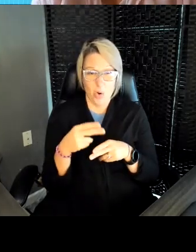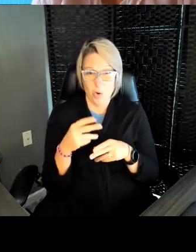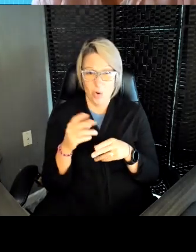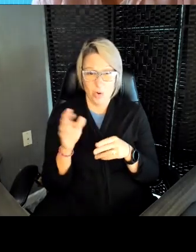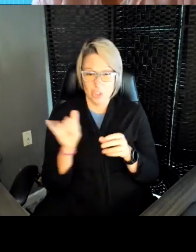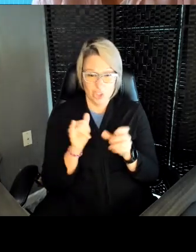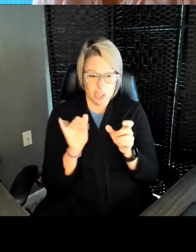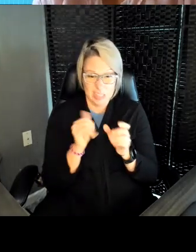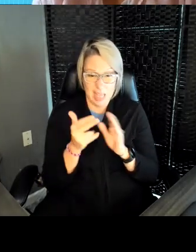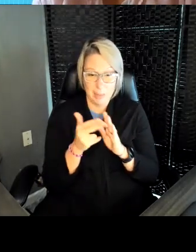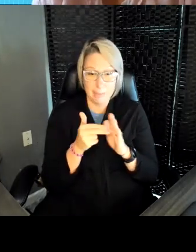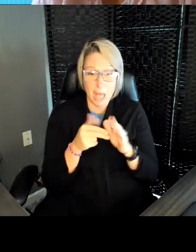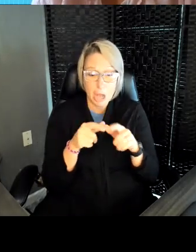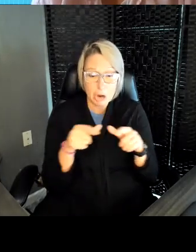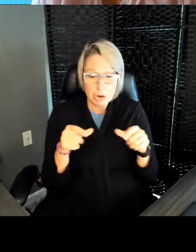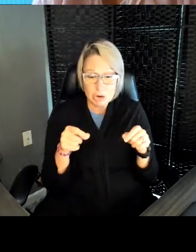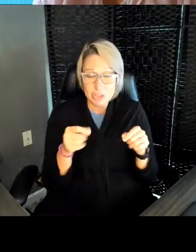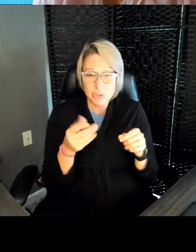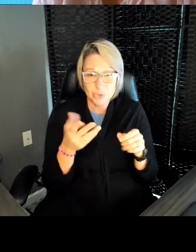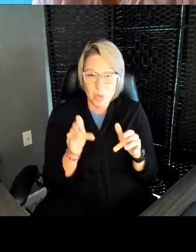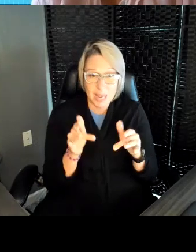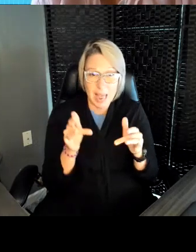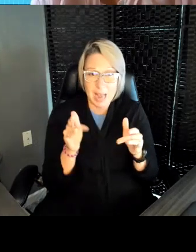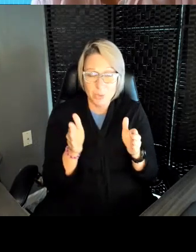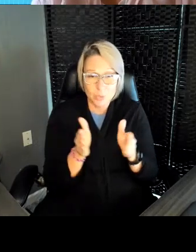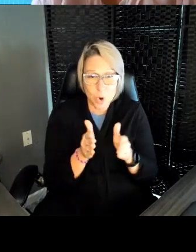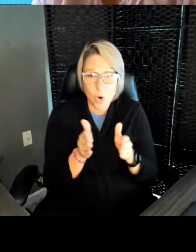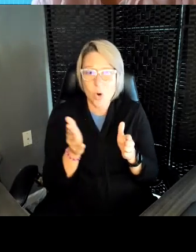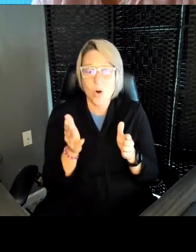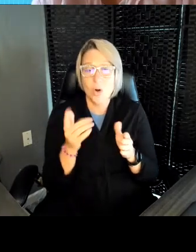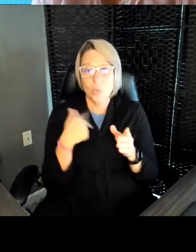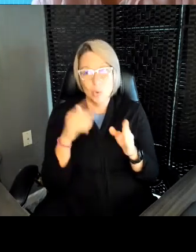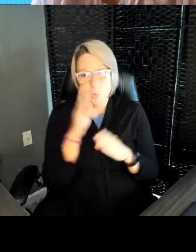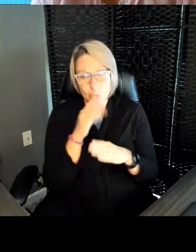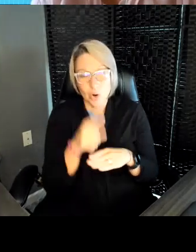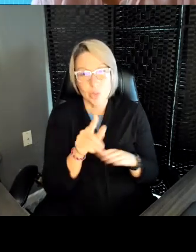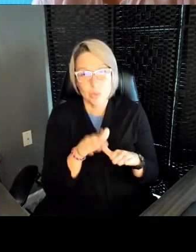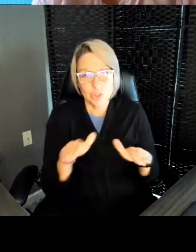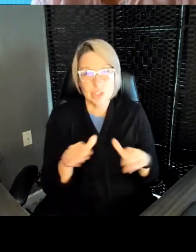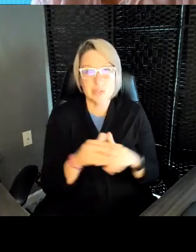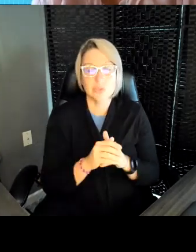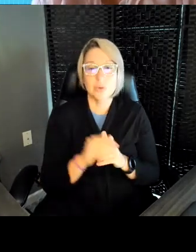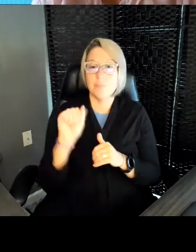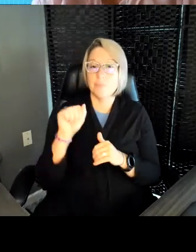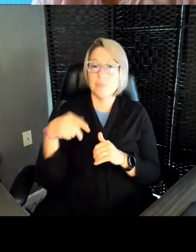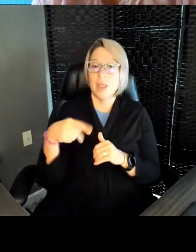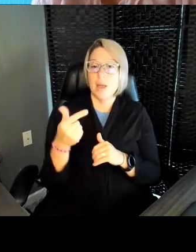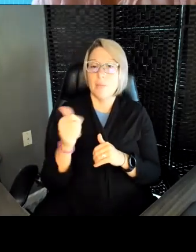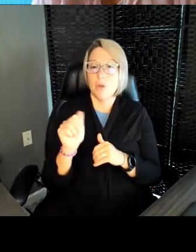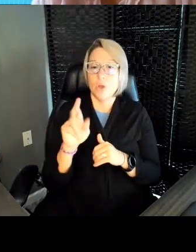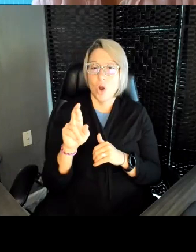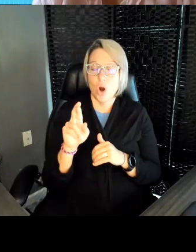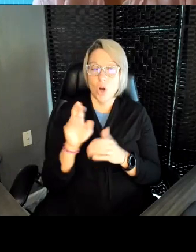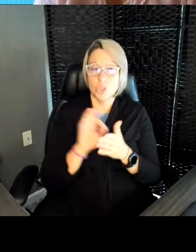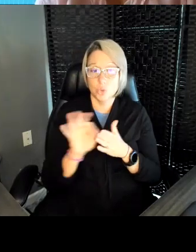butter. We worry about those kids a lot. The APGAR score matters. Sometimes families may not remember,